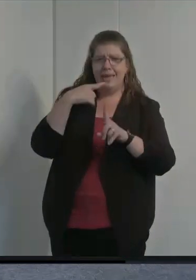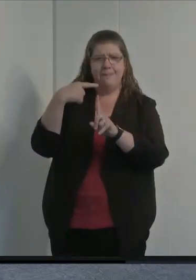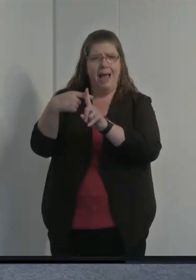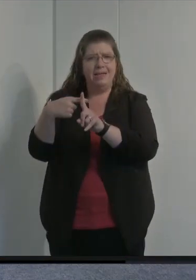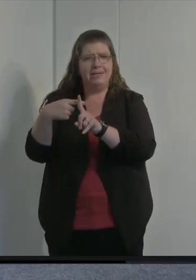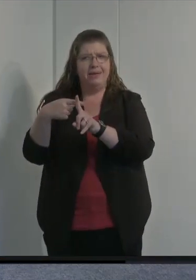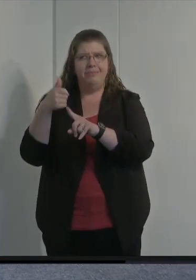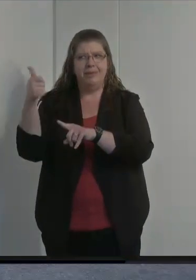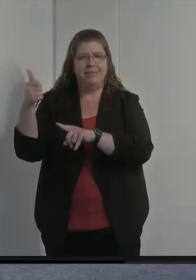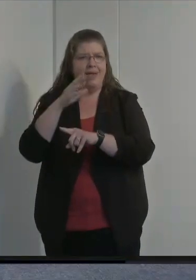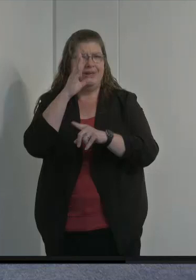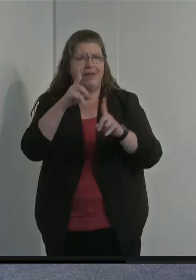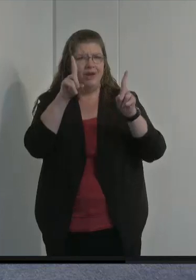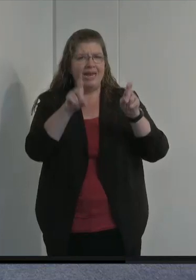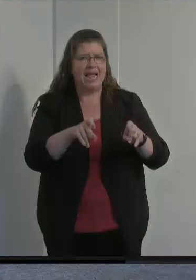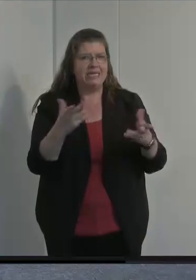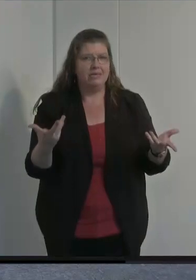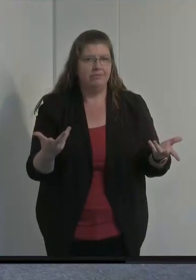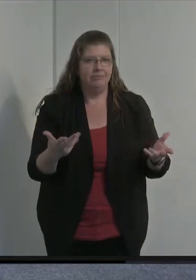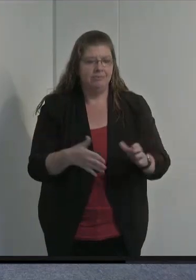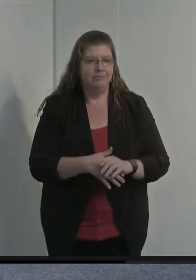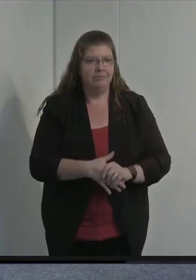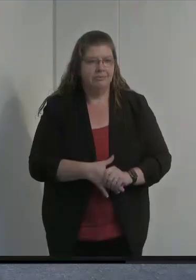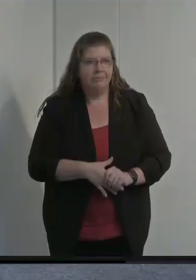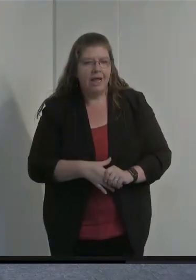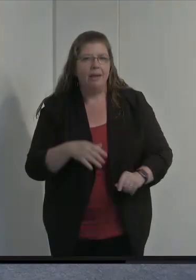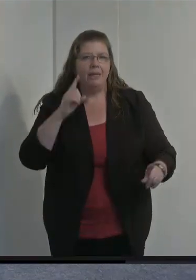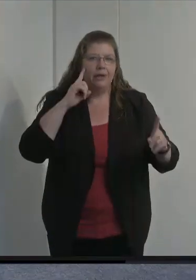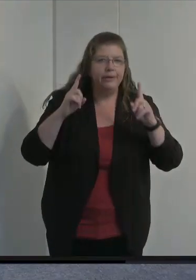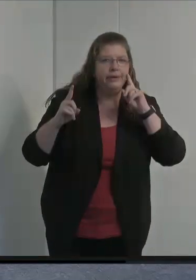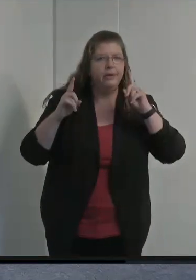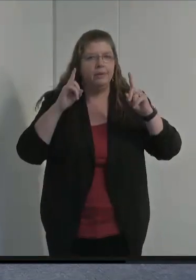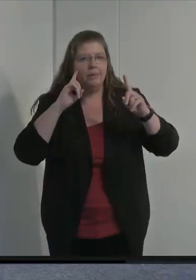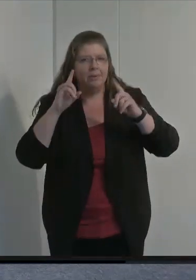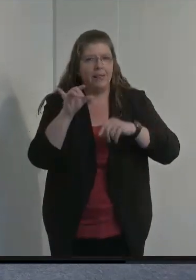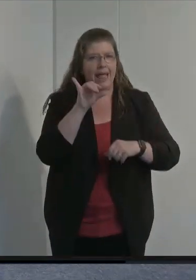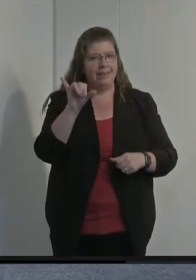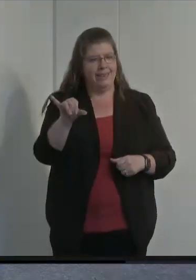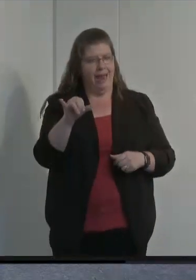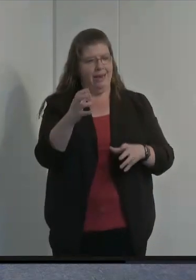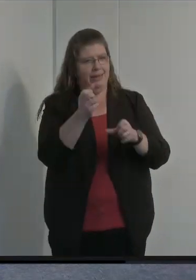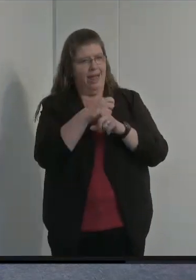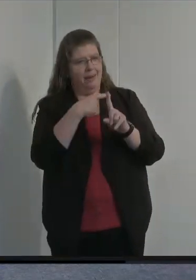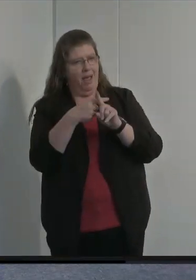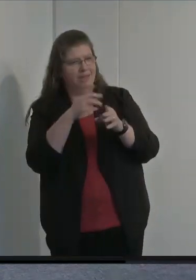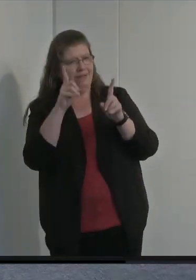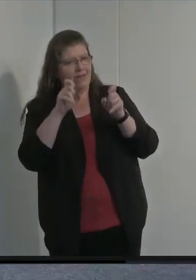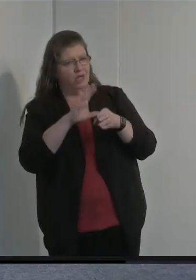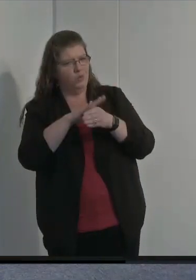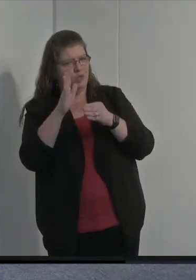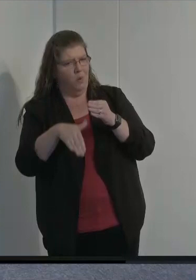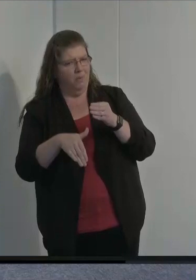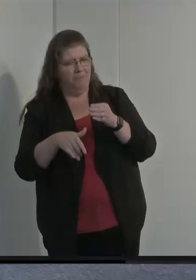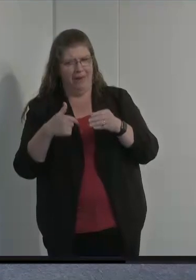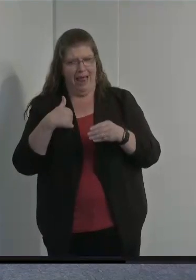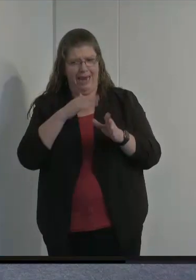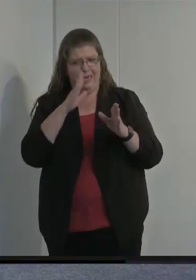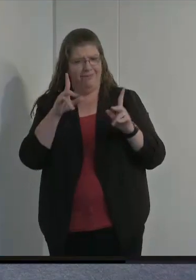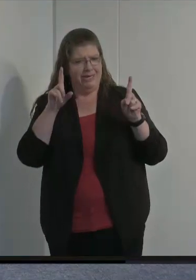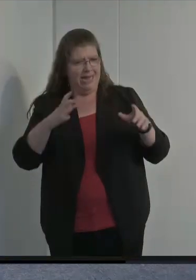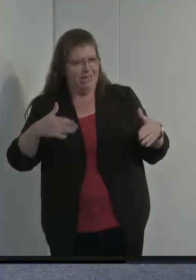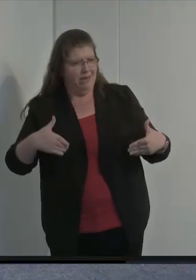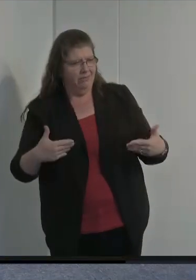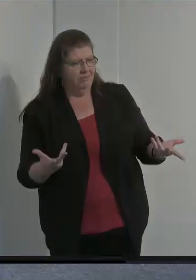positive without being tested. So I'm hearing more and more things like this. So how is this even